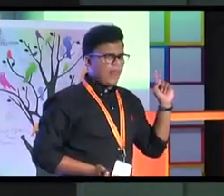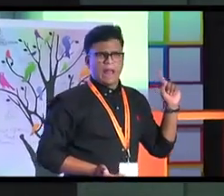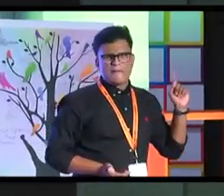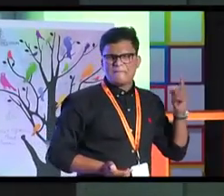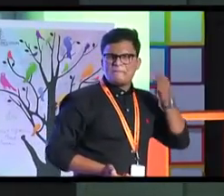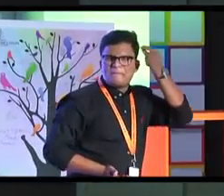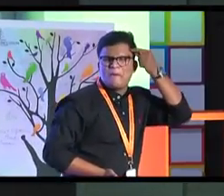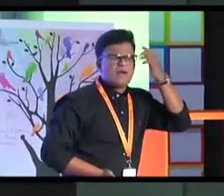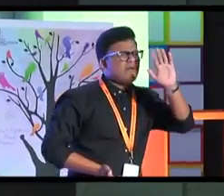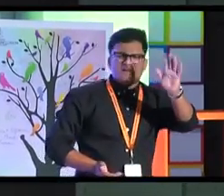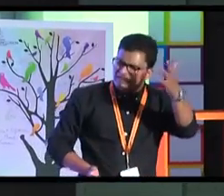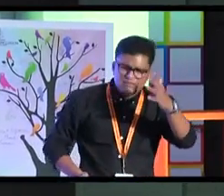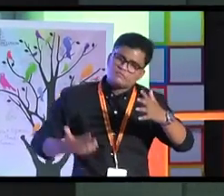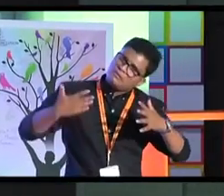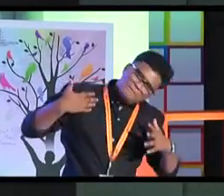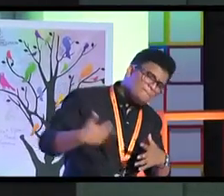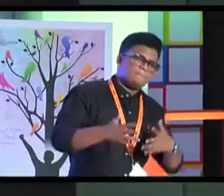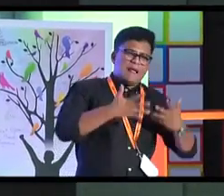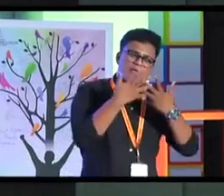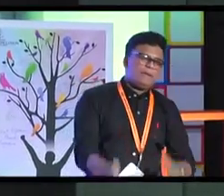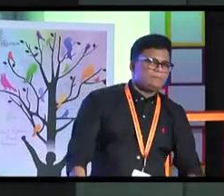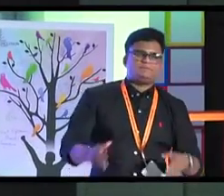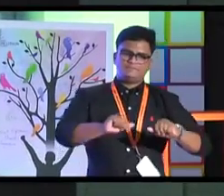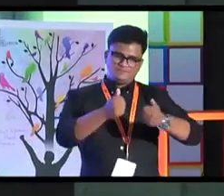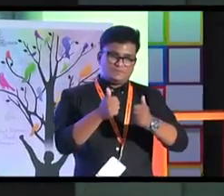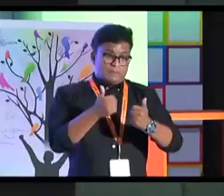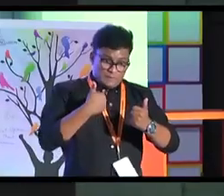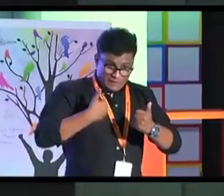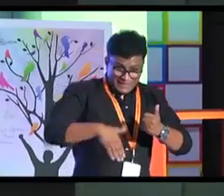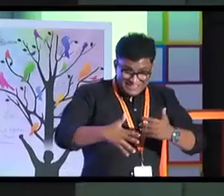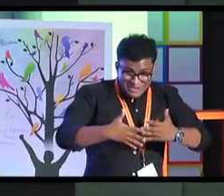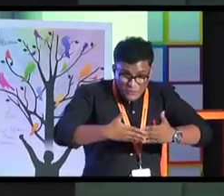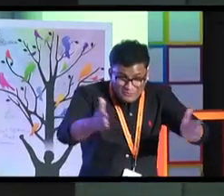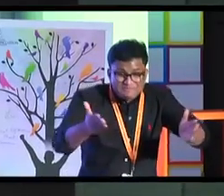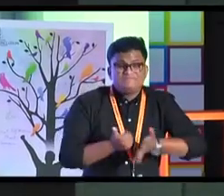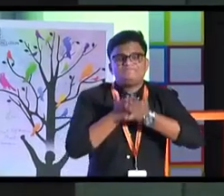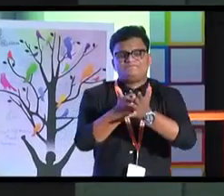that everybody has. We have to just give the opportunity by giving access as a society.